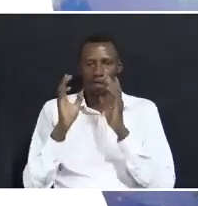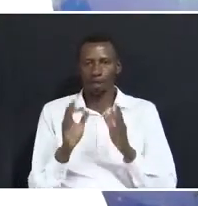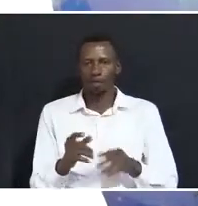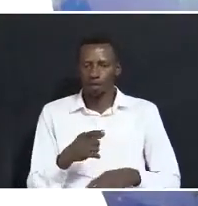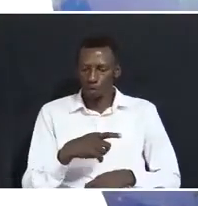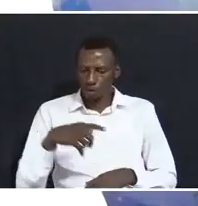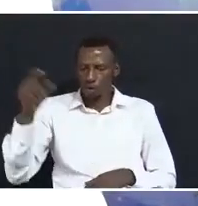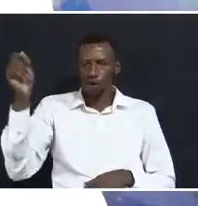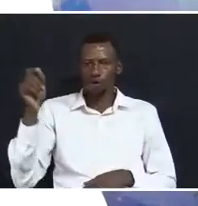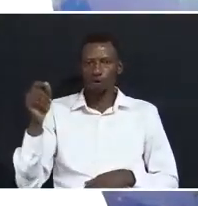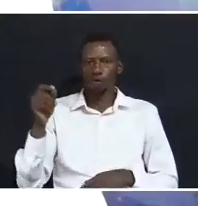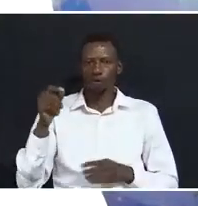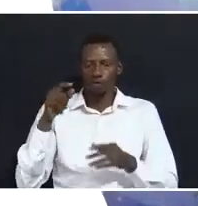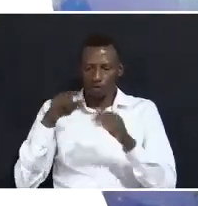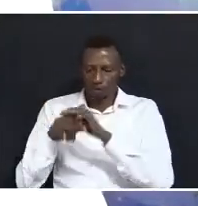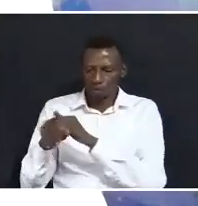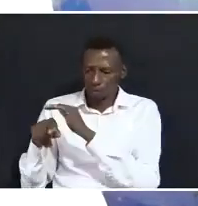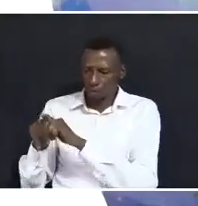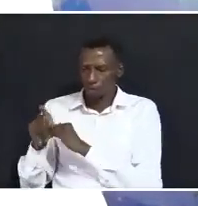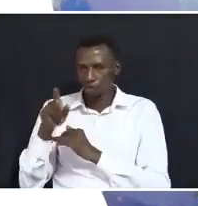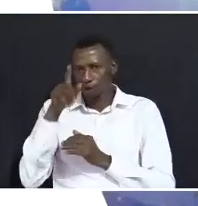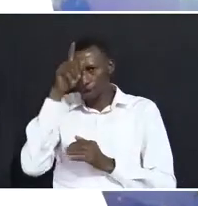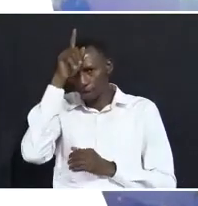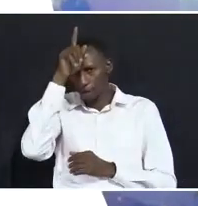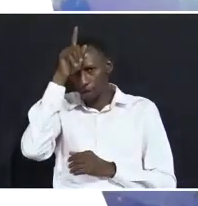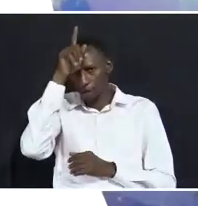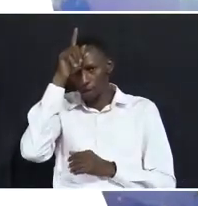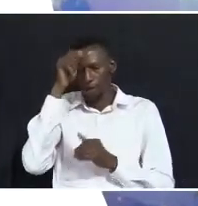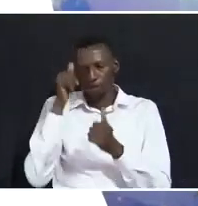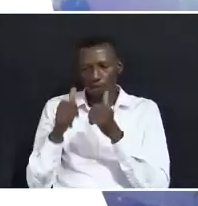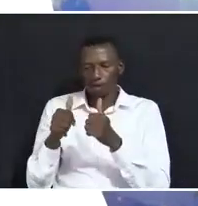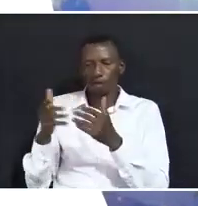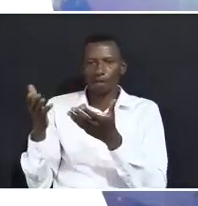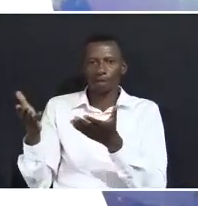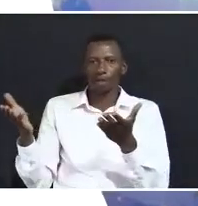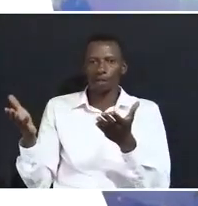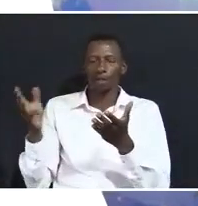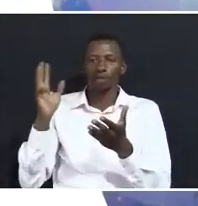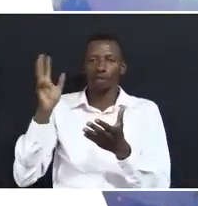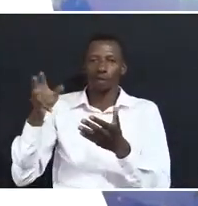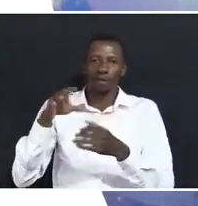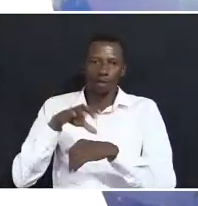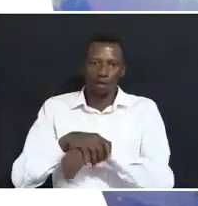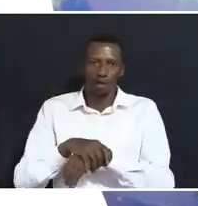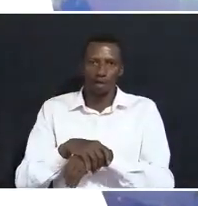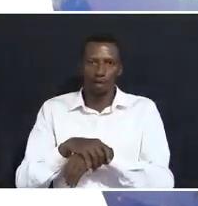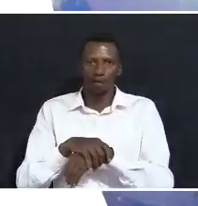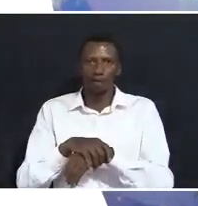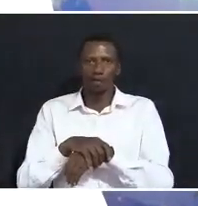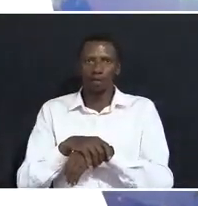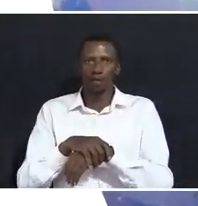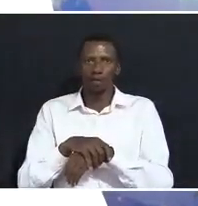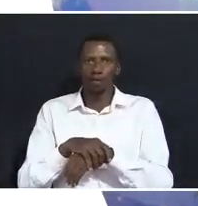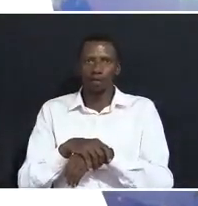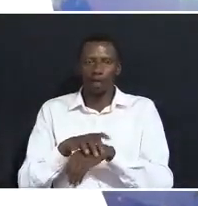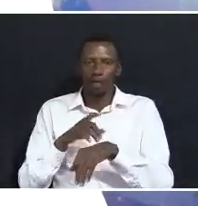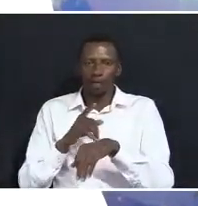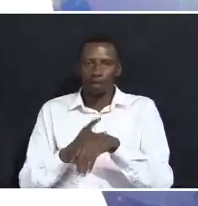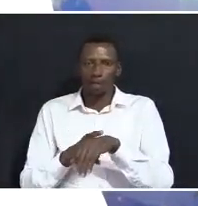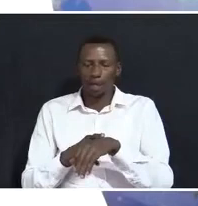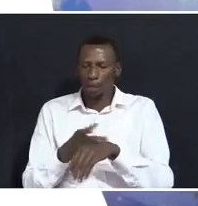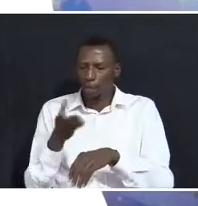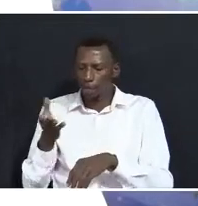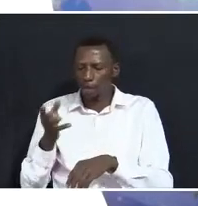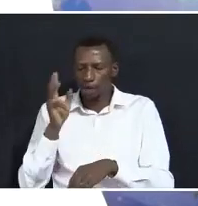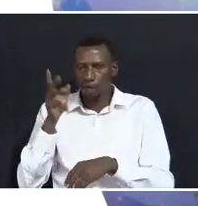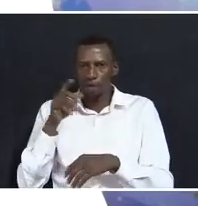go into the village that is over against you, and you will find, in the entering of which you will